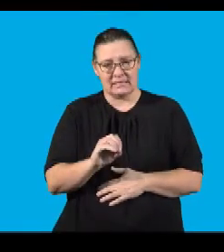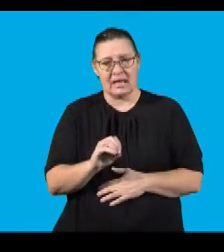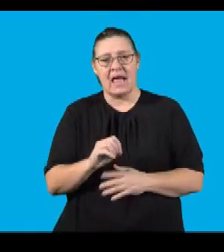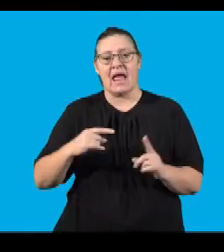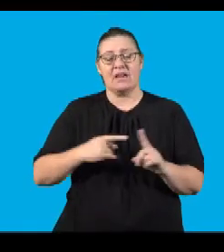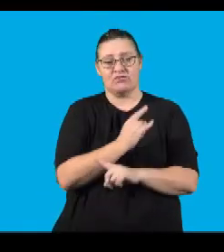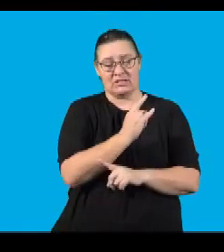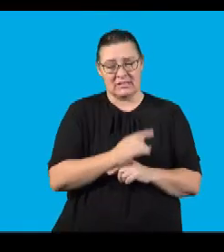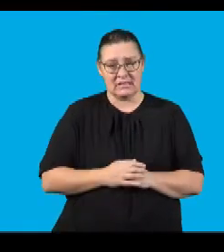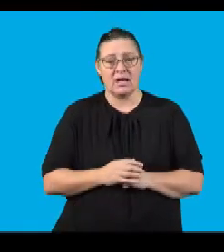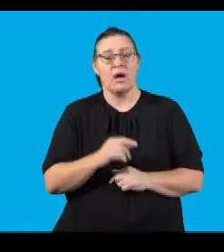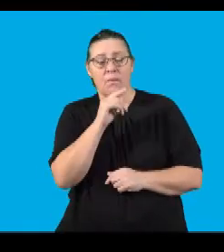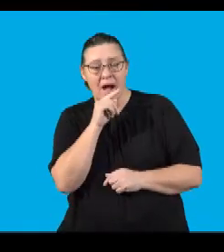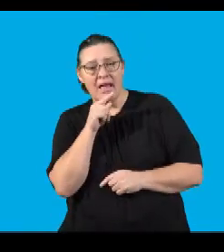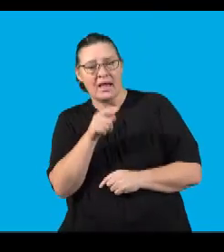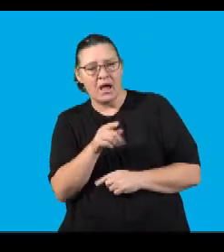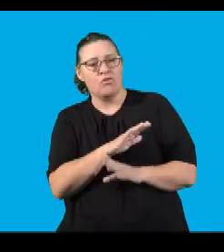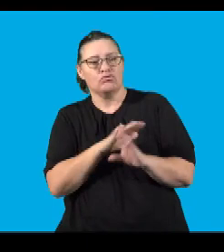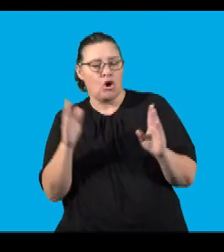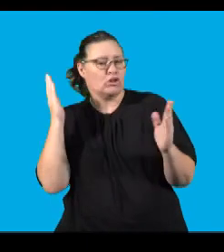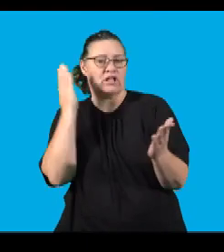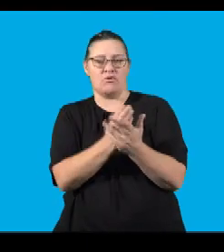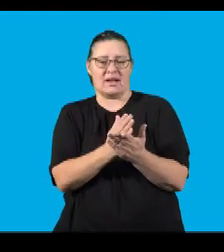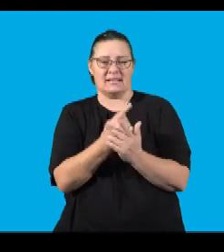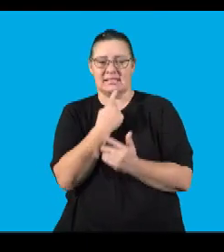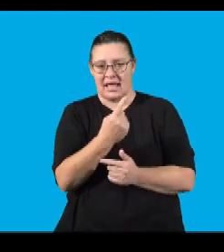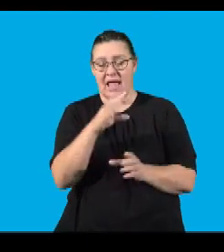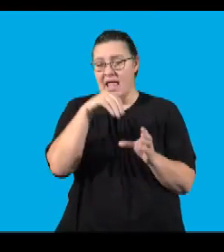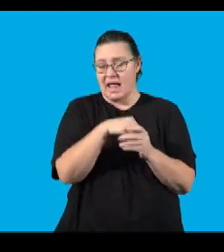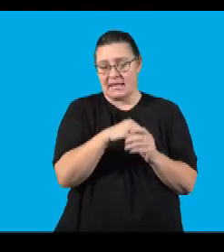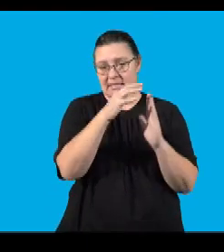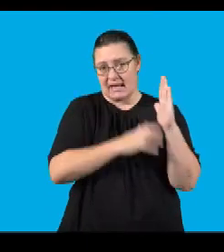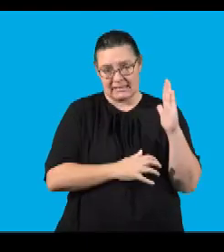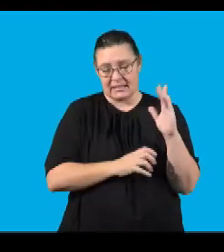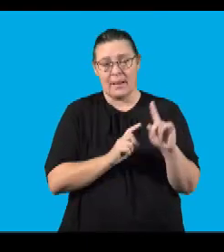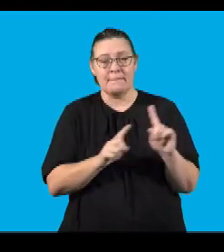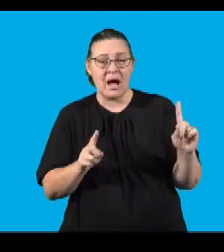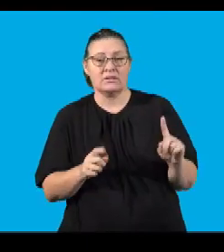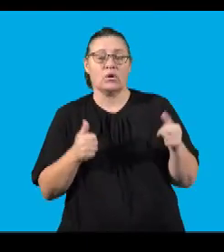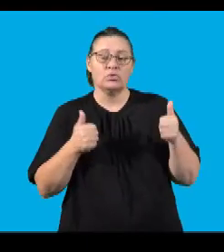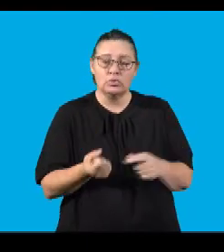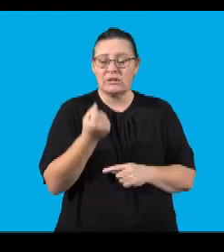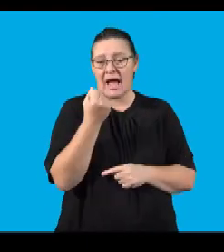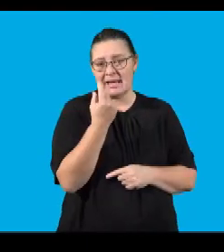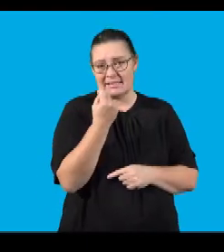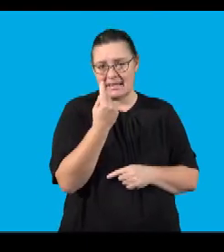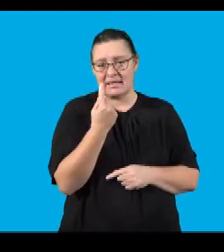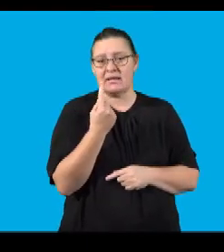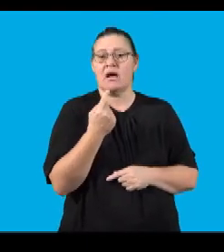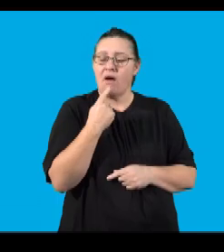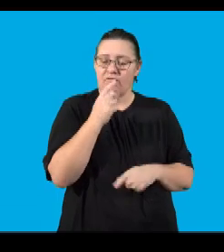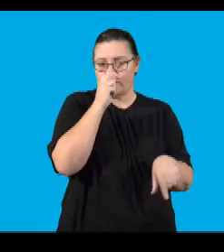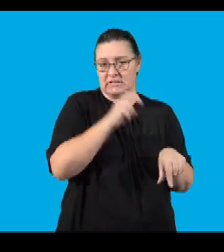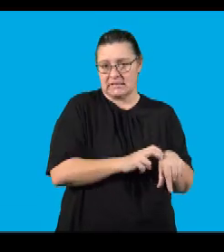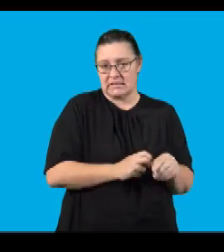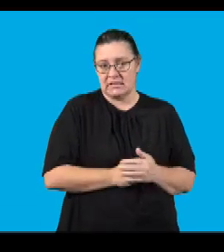making inferences, so here the answers are not directly stated in the text, but a good understanding of the text